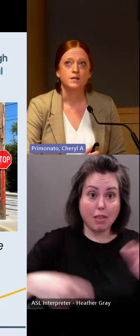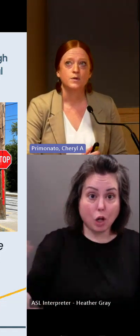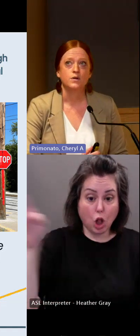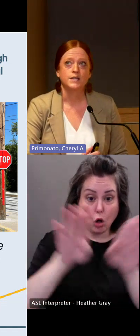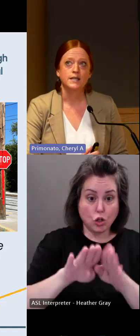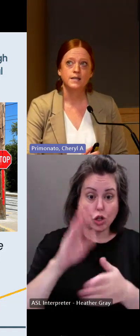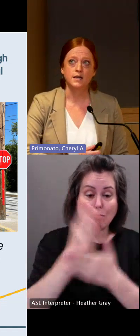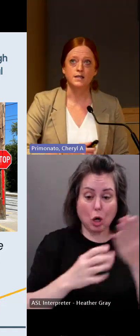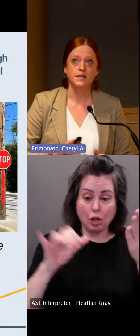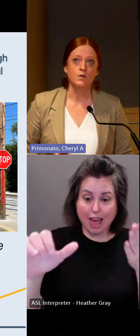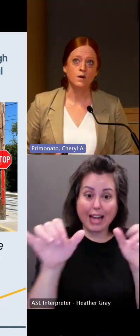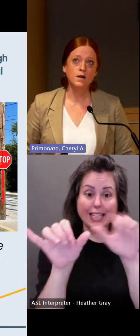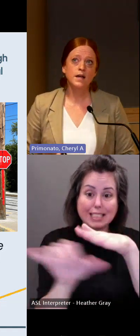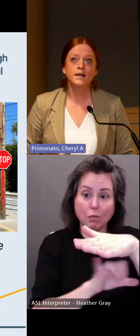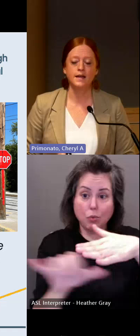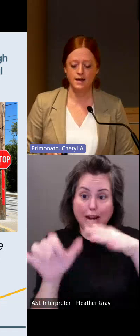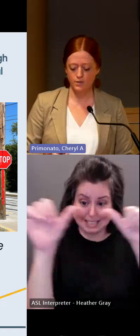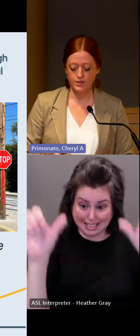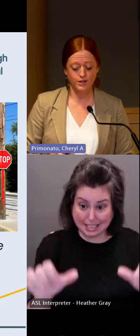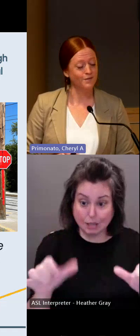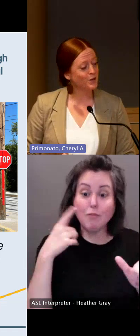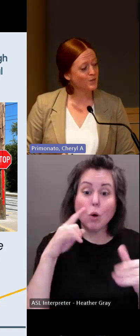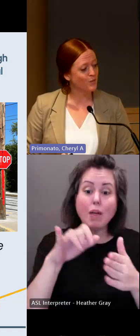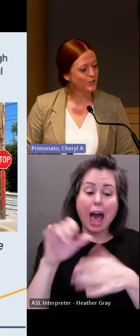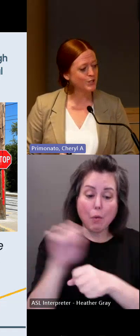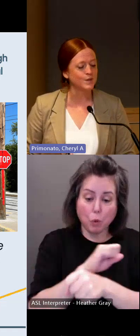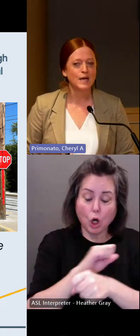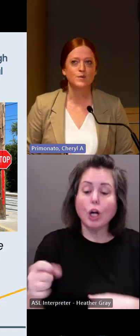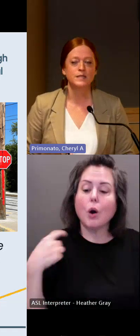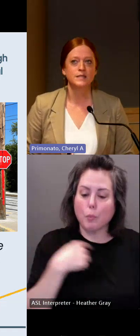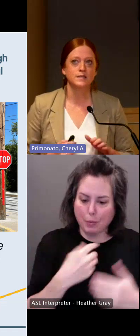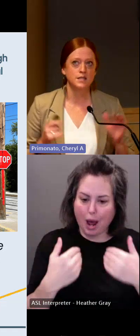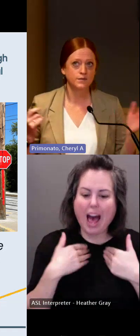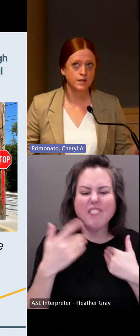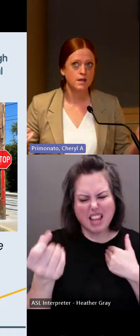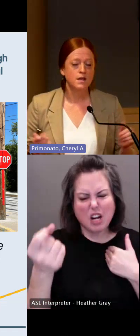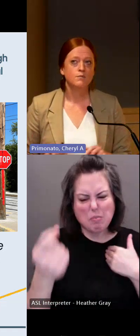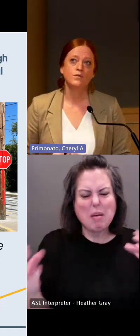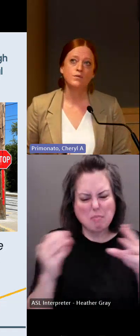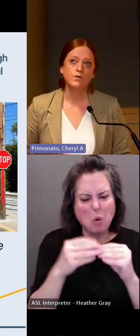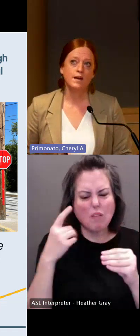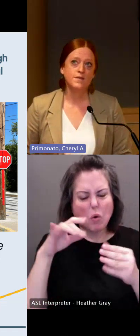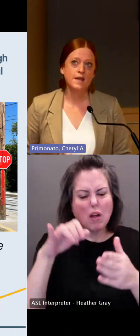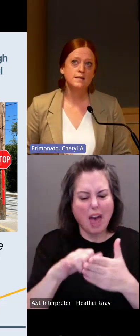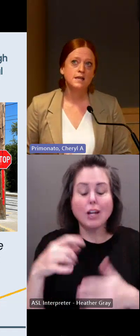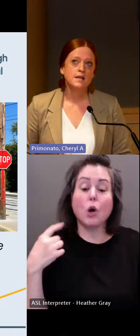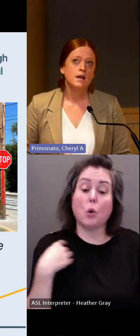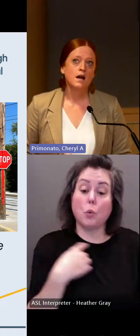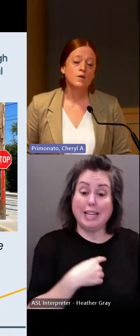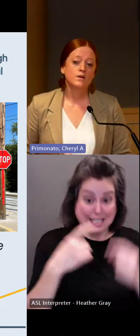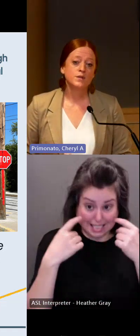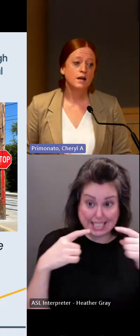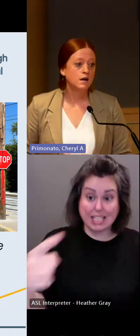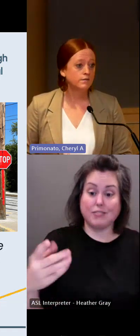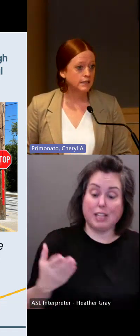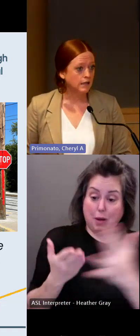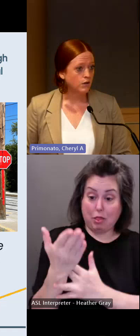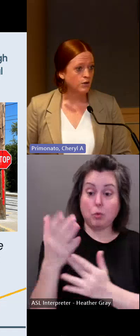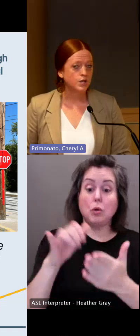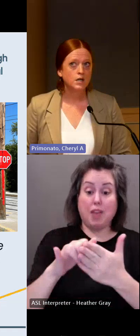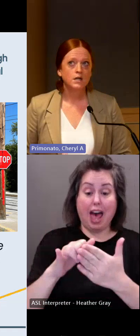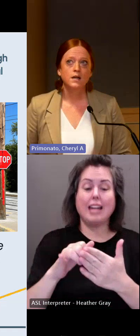subway system in order to conduct that work. And we still have a little bit more to do with that. We did successfully move through that phase. We also had